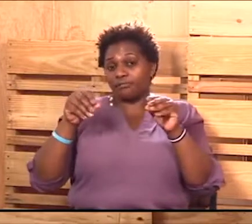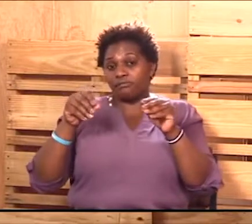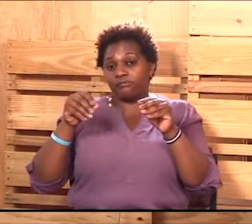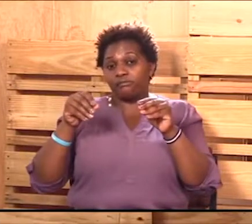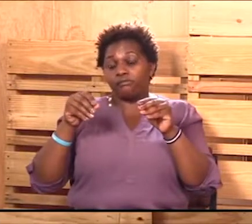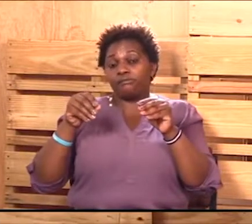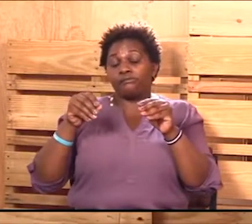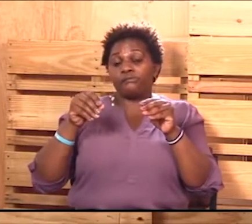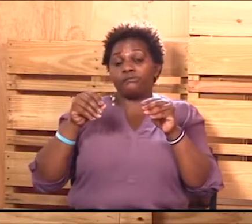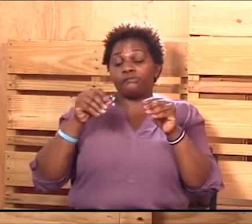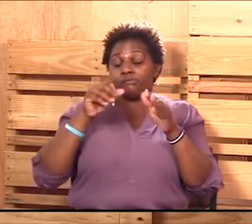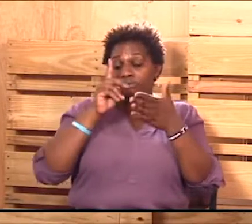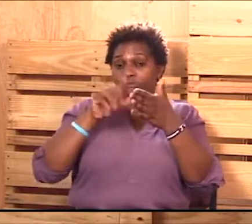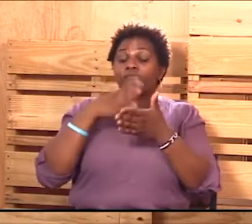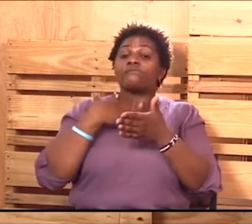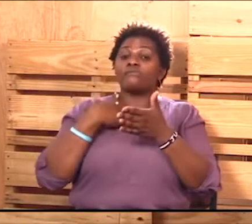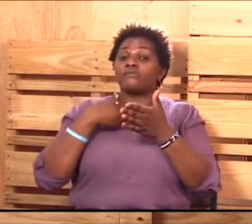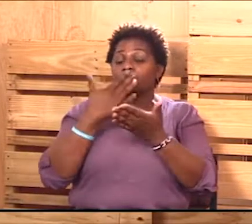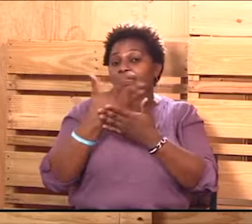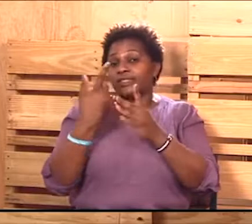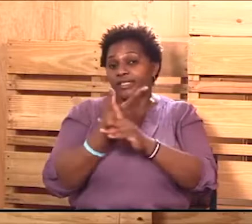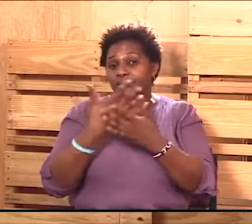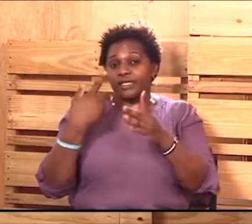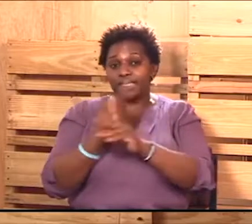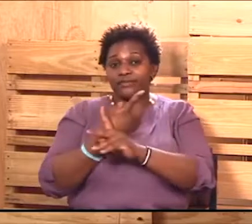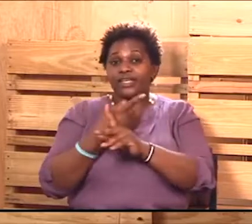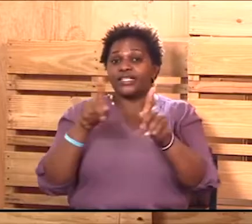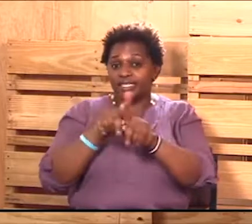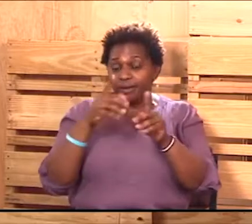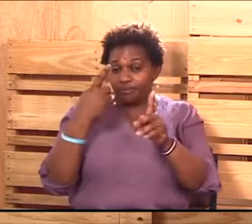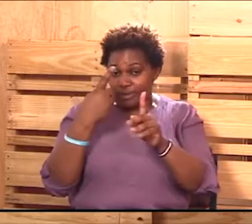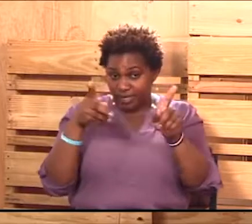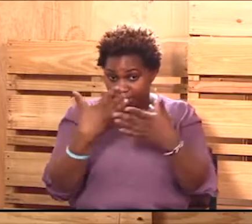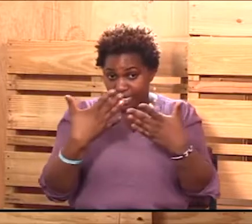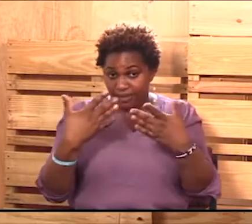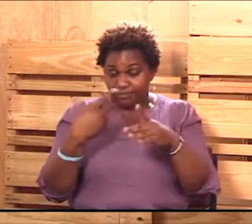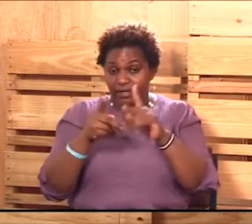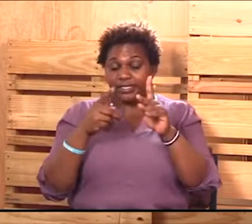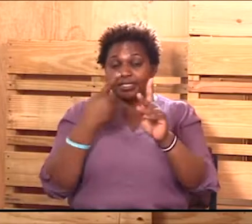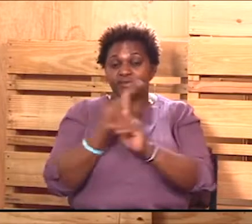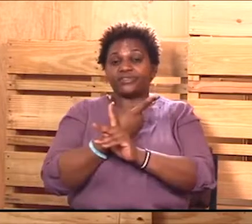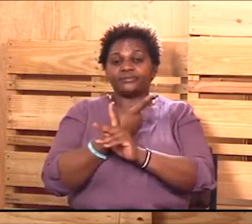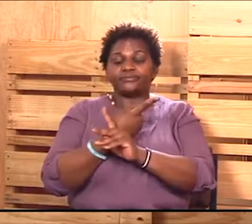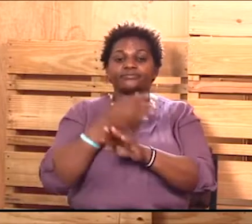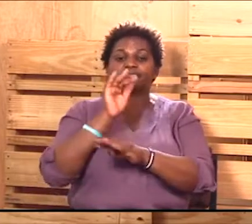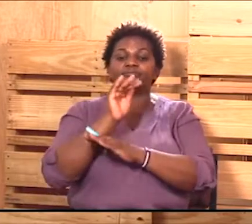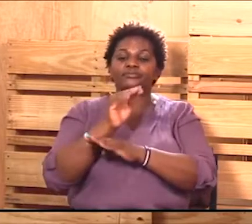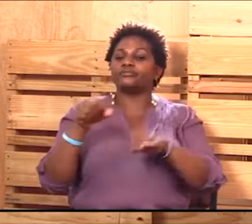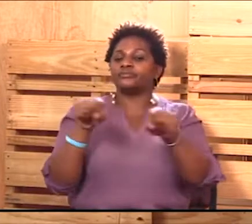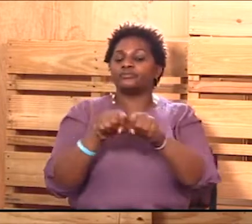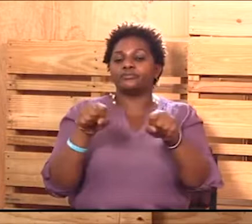your the brand that you're asking for, they give you something different. The same, something different. So you're asking for a